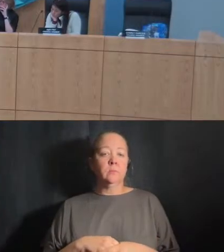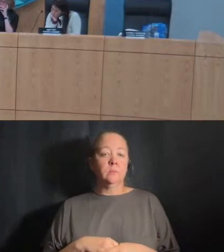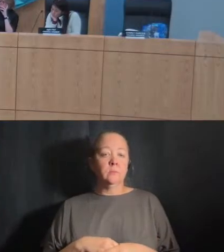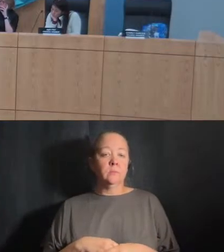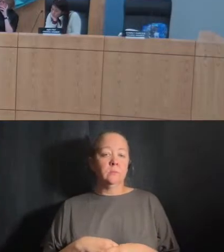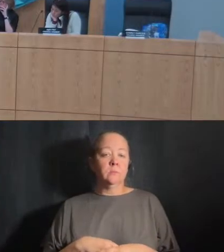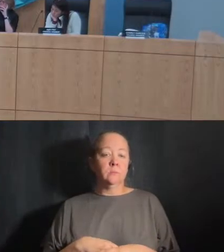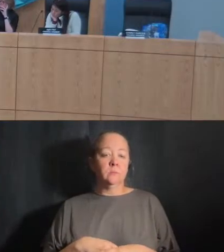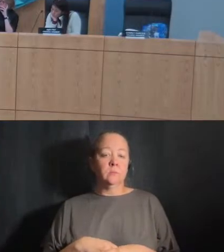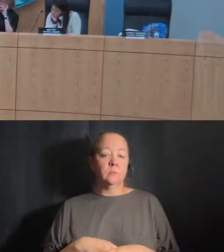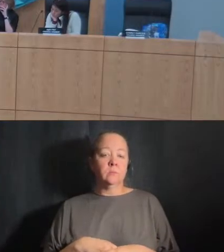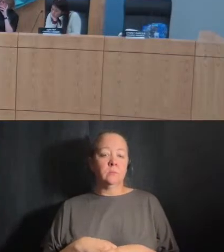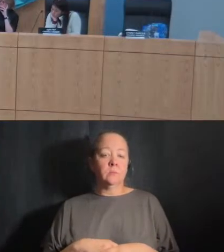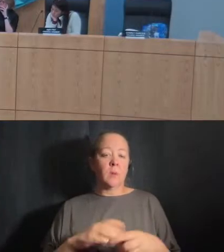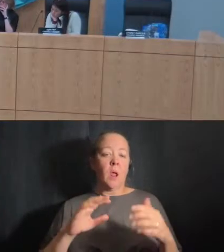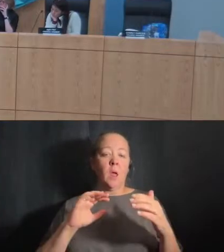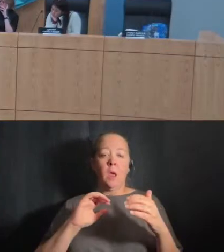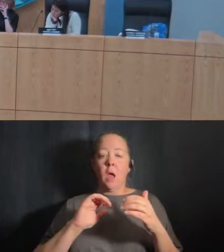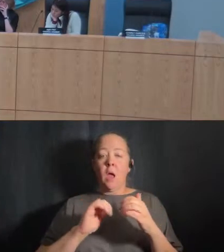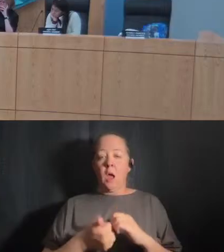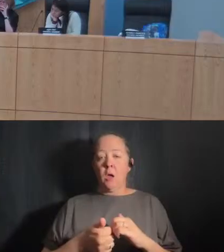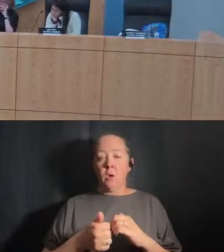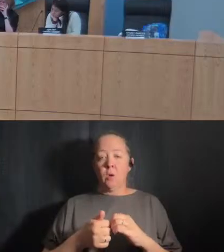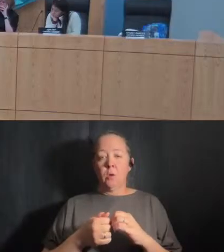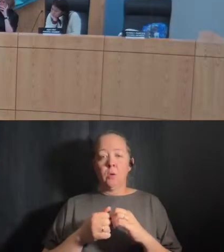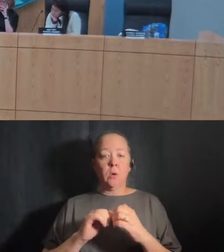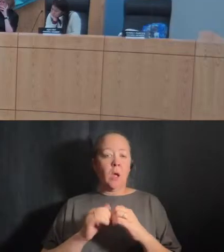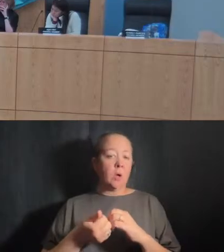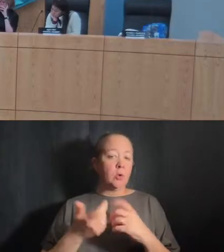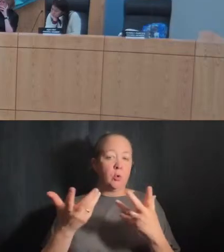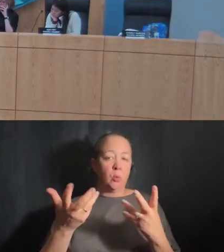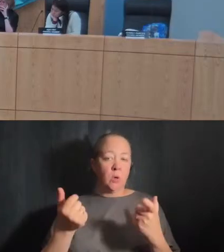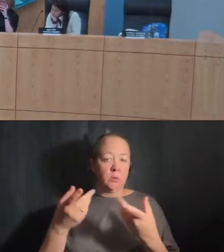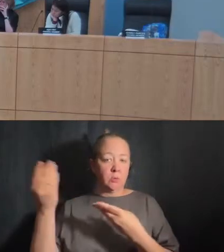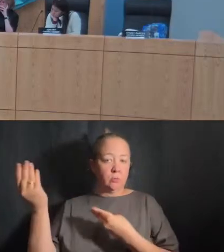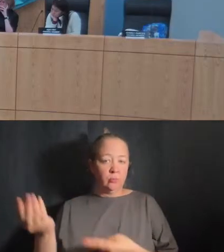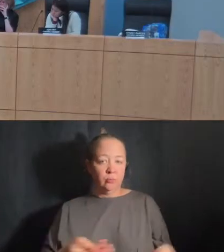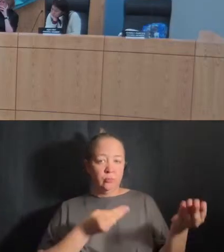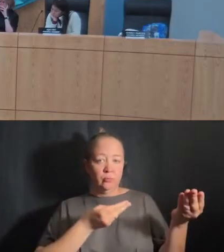administrator the instruction that he needs for